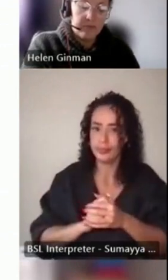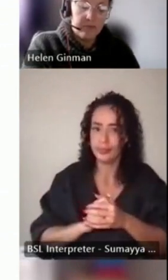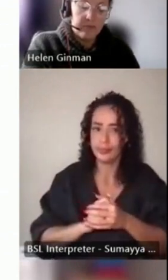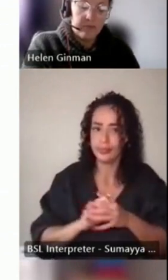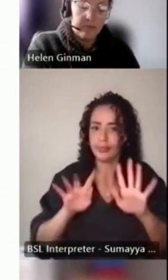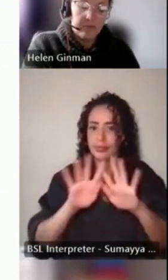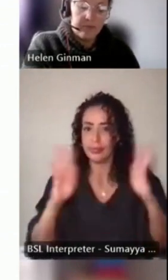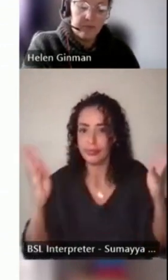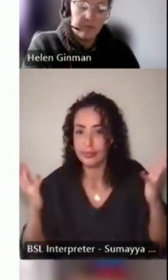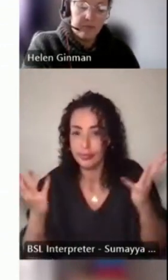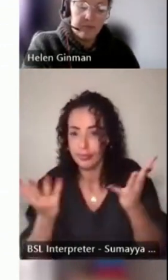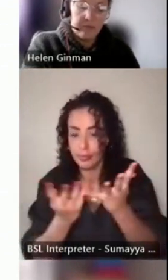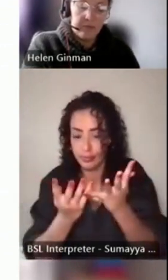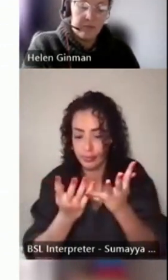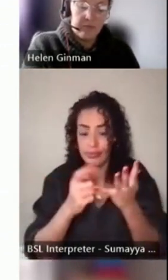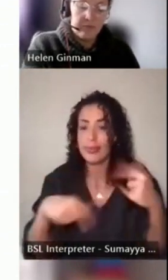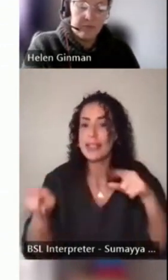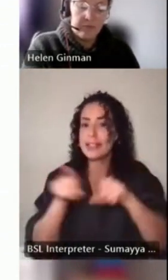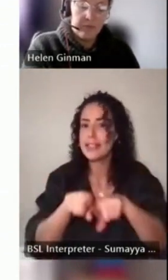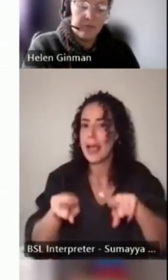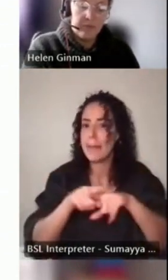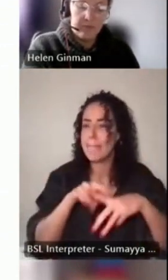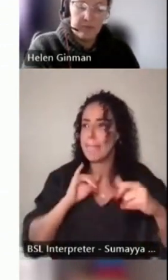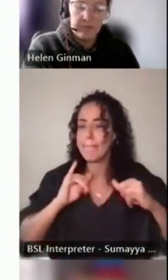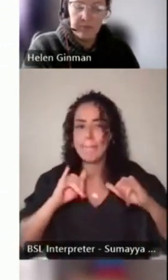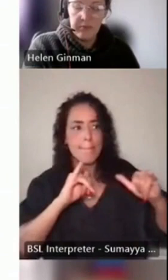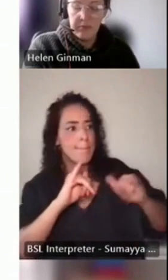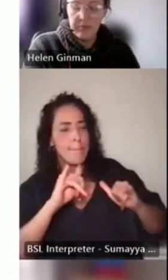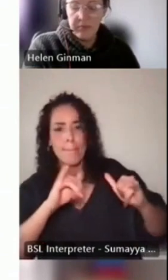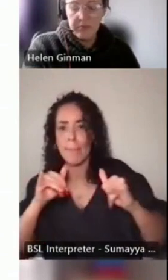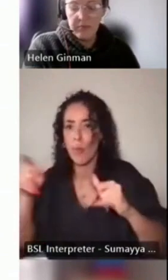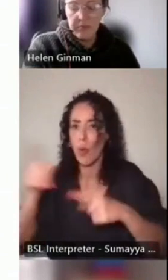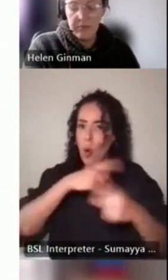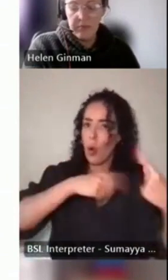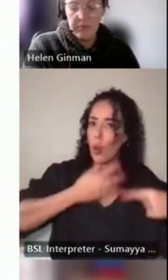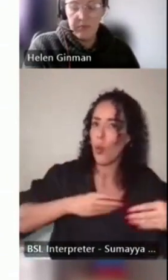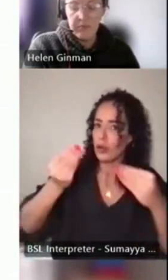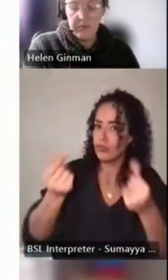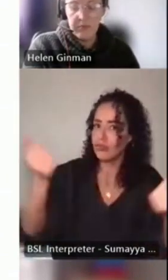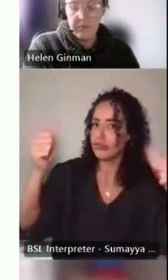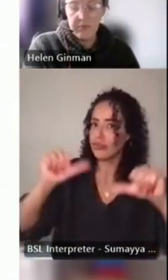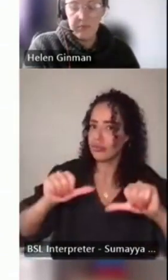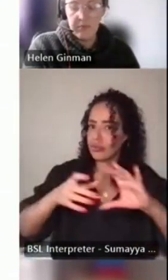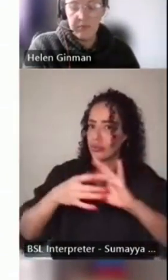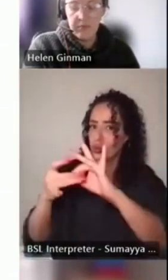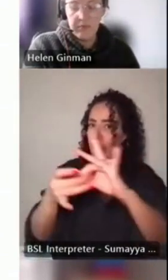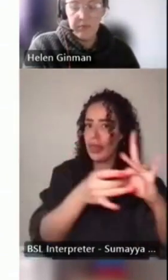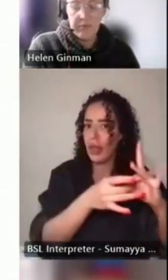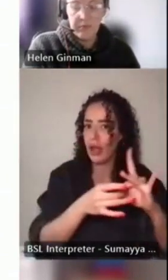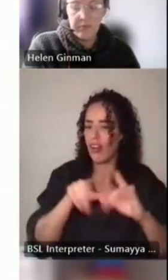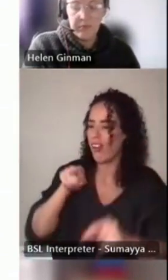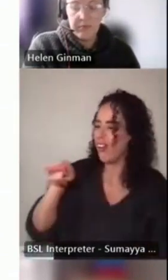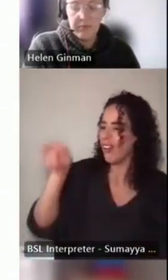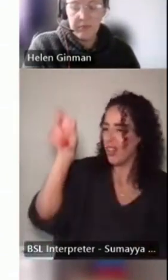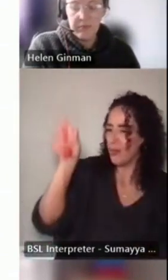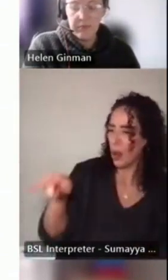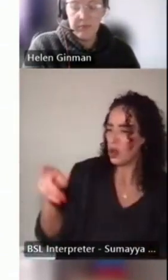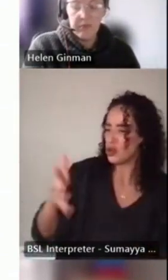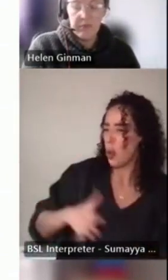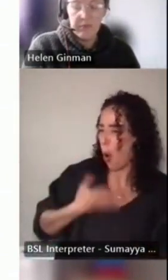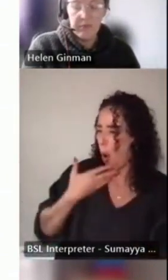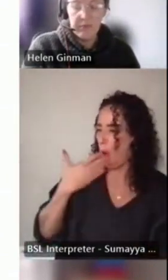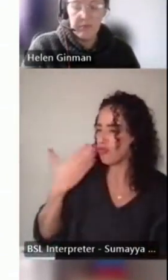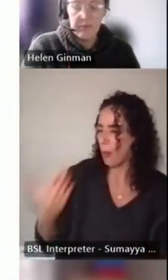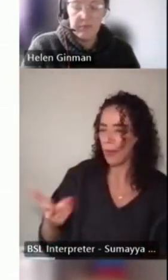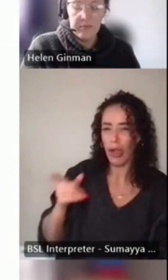same side in that you want to come to a resolution together. It's not about this person was horrible or this person